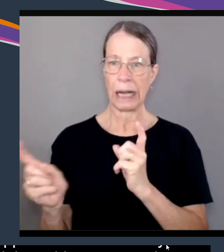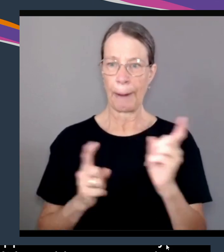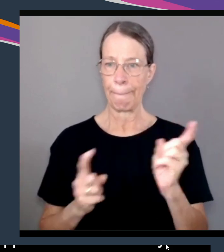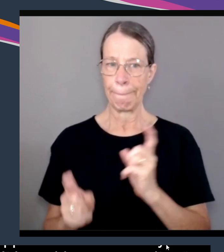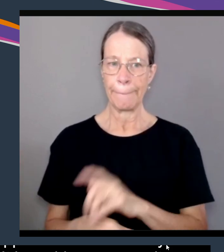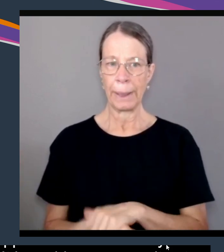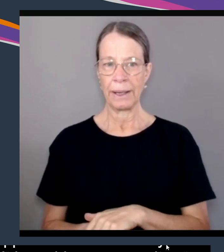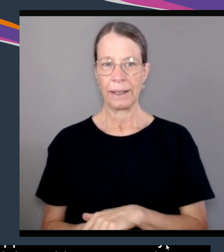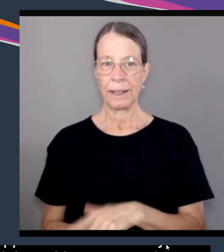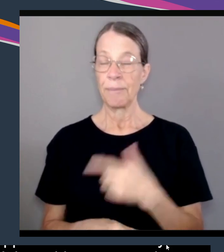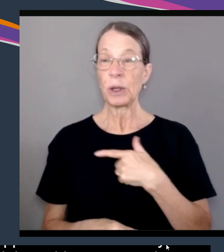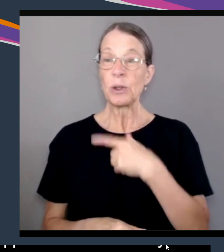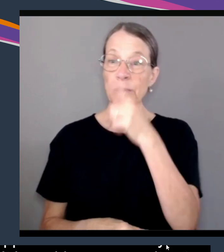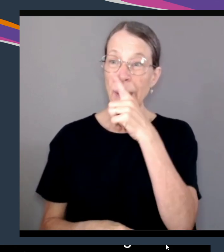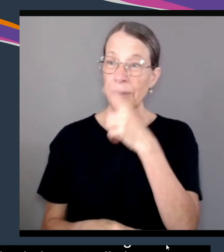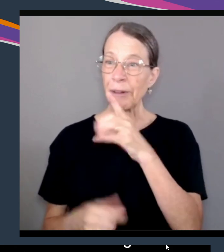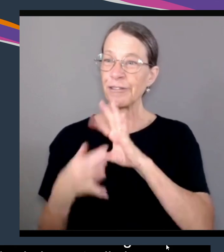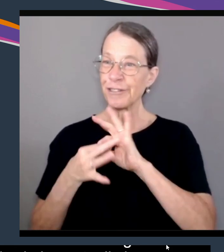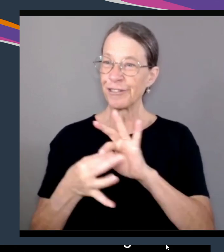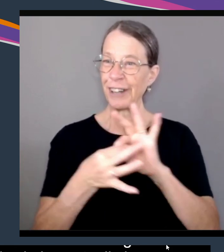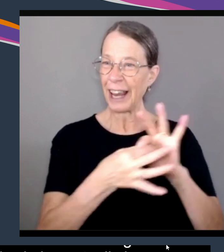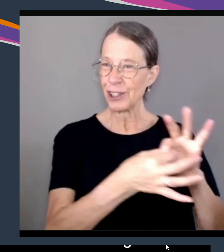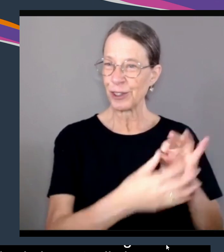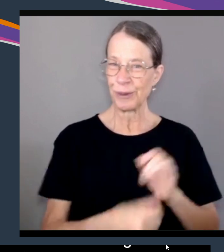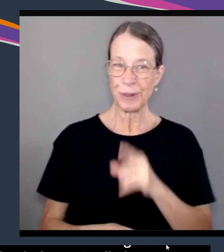relational people and people who turn up.